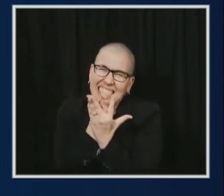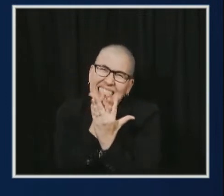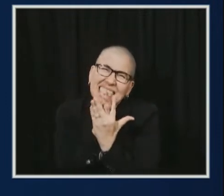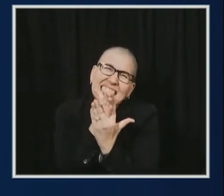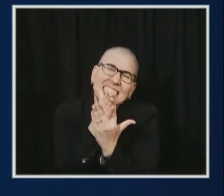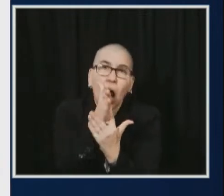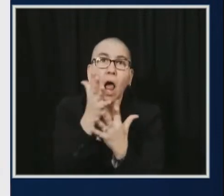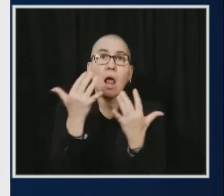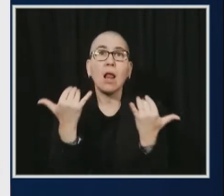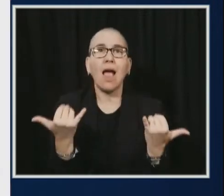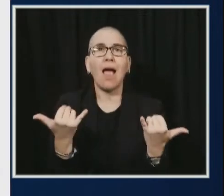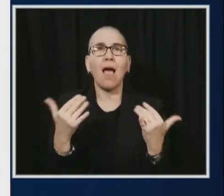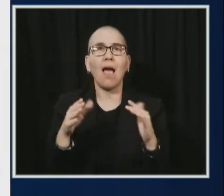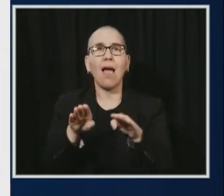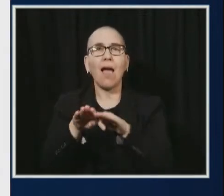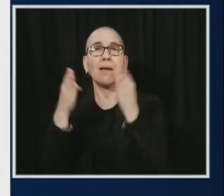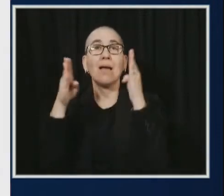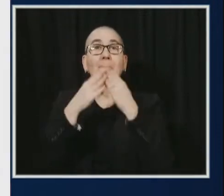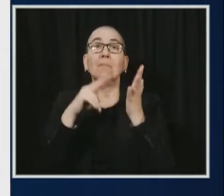once again back with them.